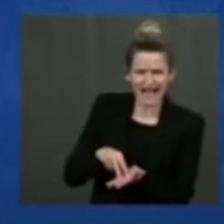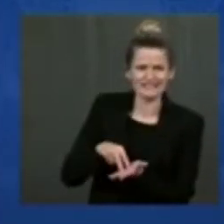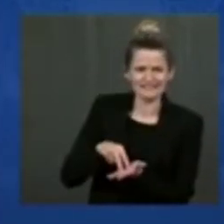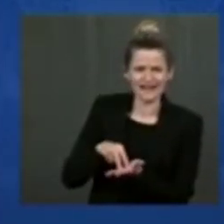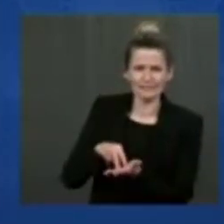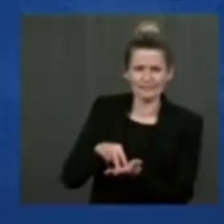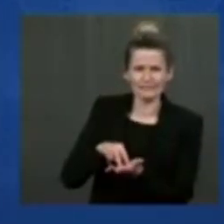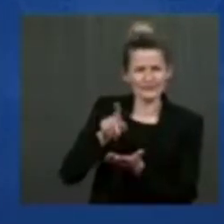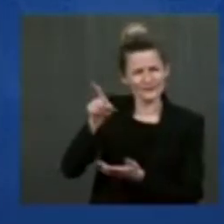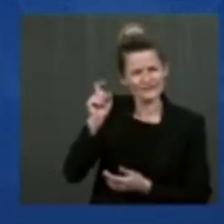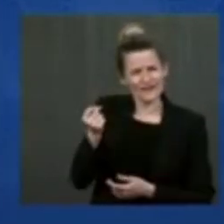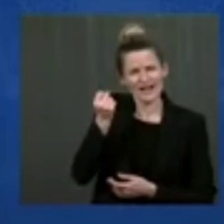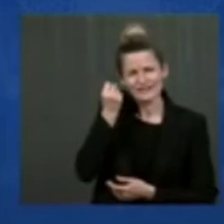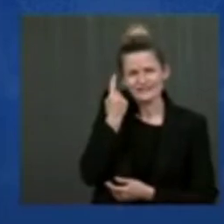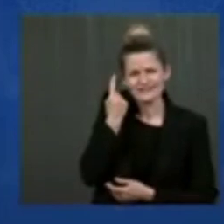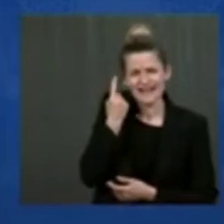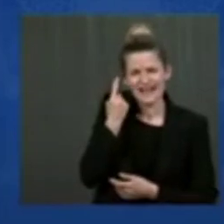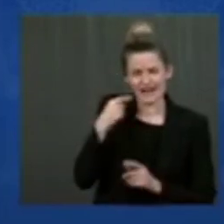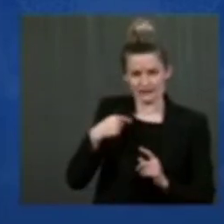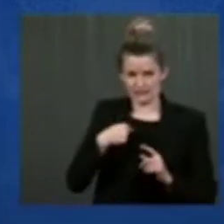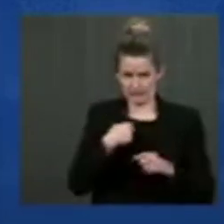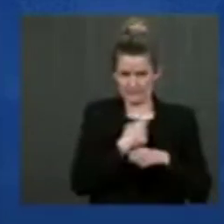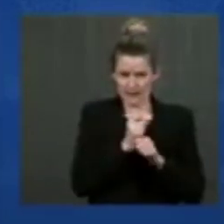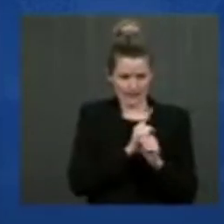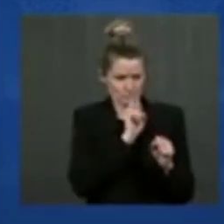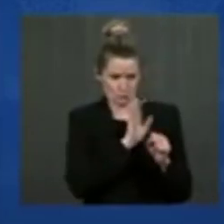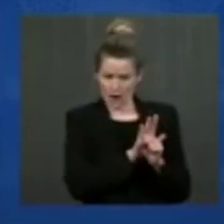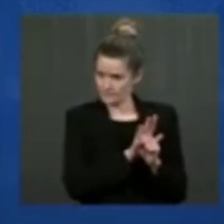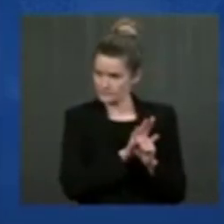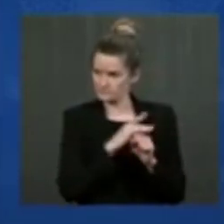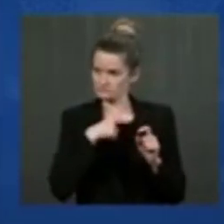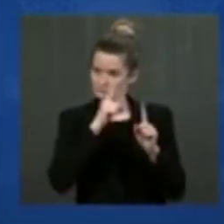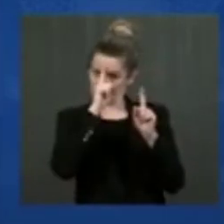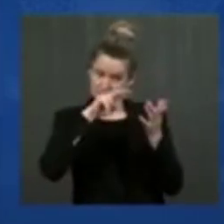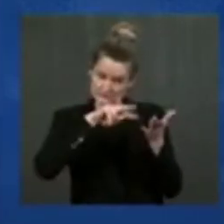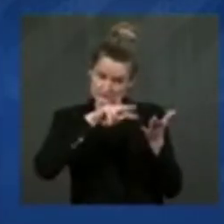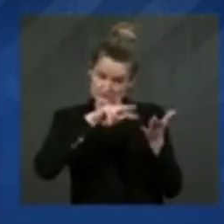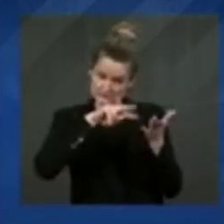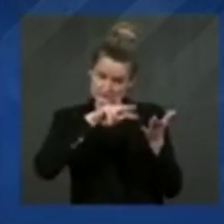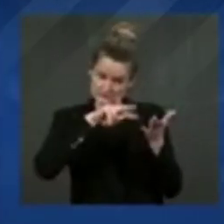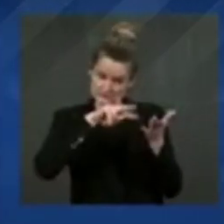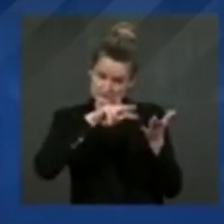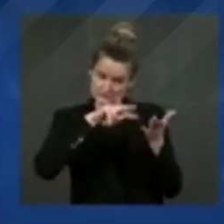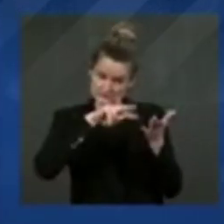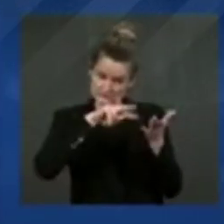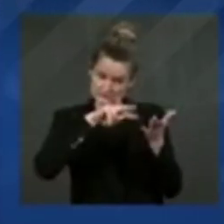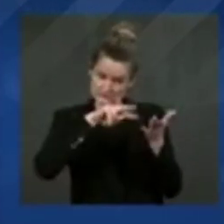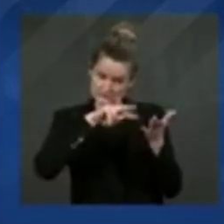keep it, that what we're talking about here is when you think of global warming, you think of